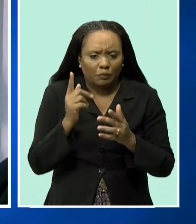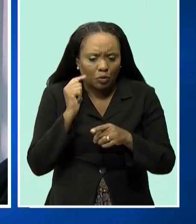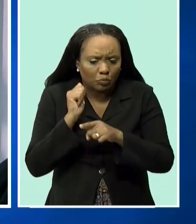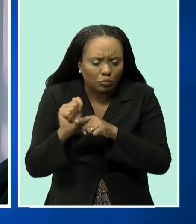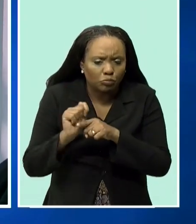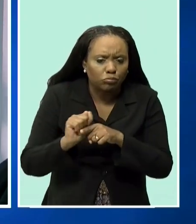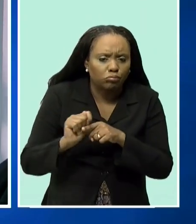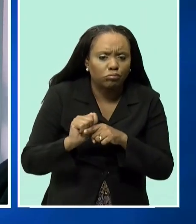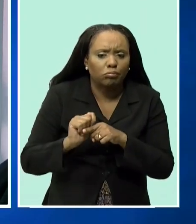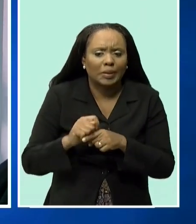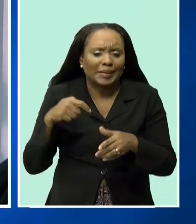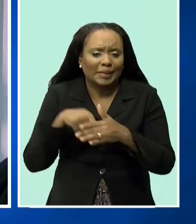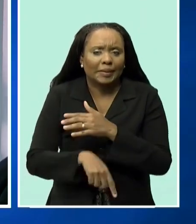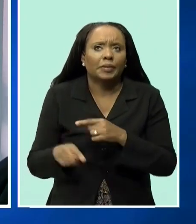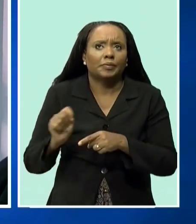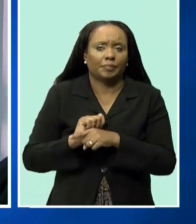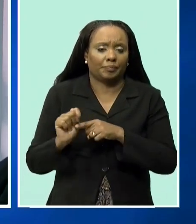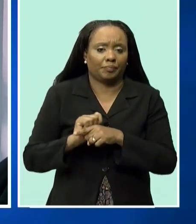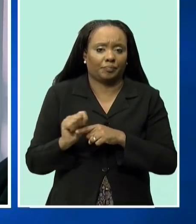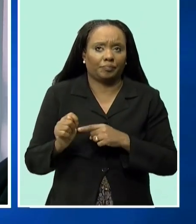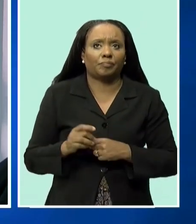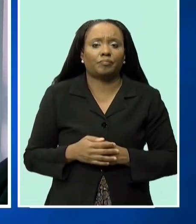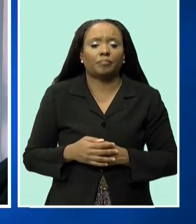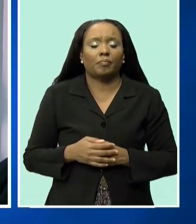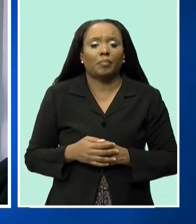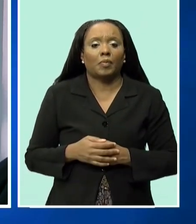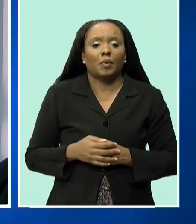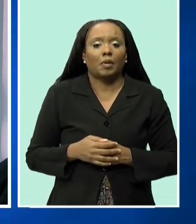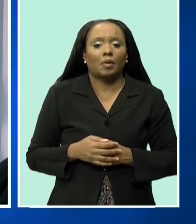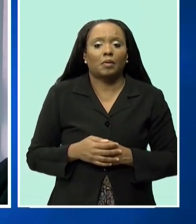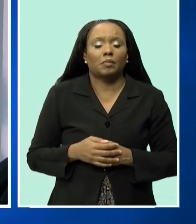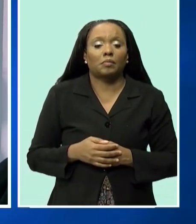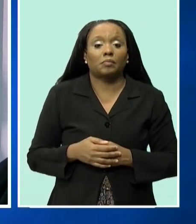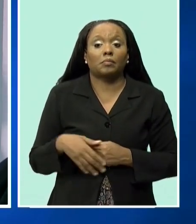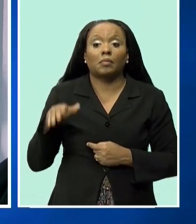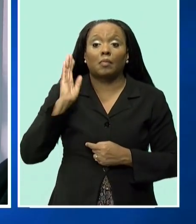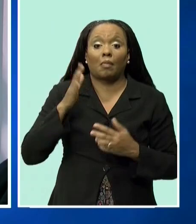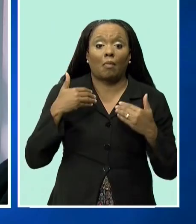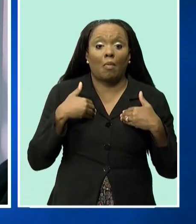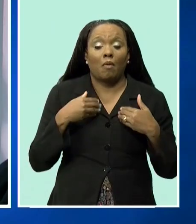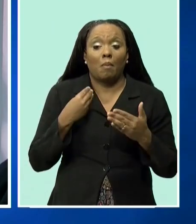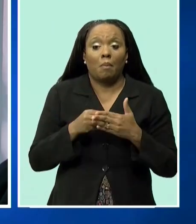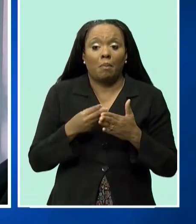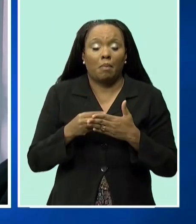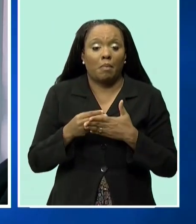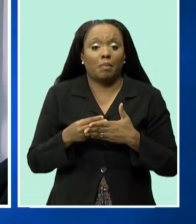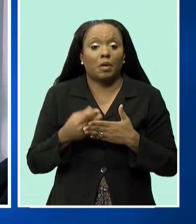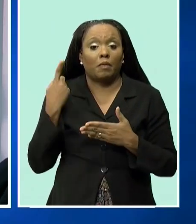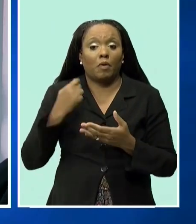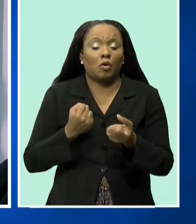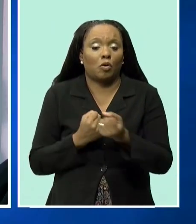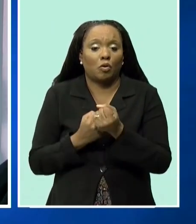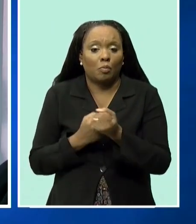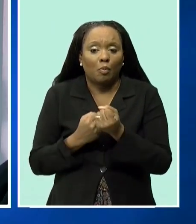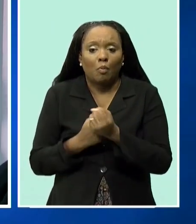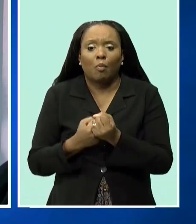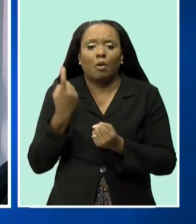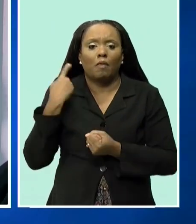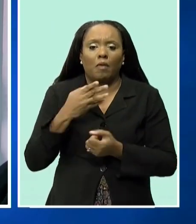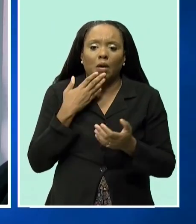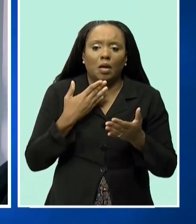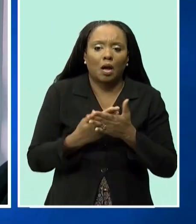the Barbados Youth Action Program with a small seed grant to be used for support in a sustainable agricultural